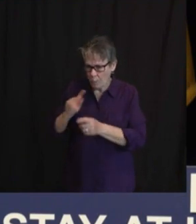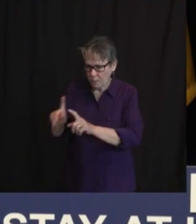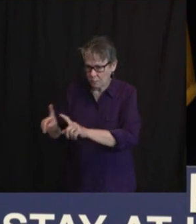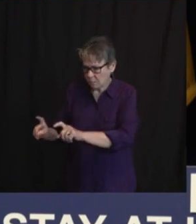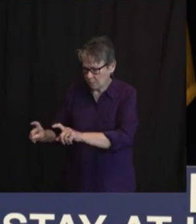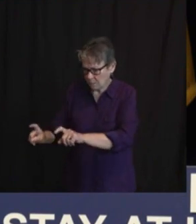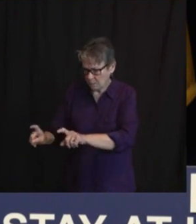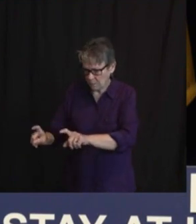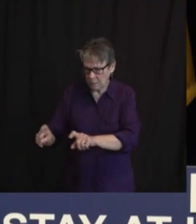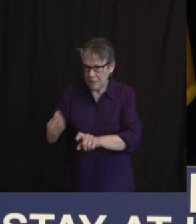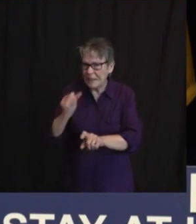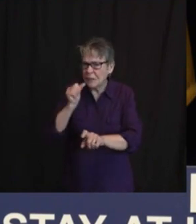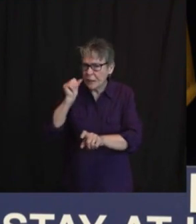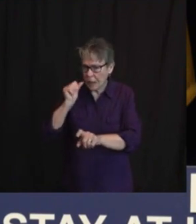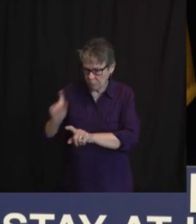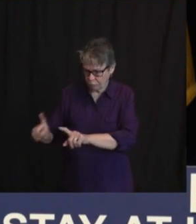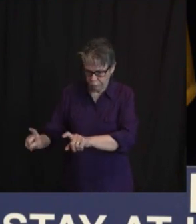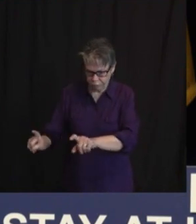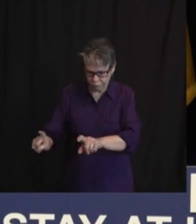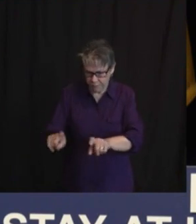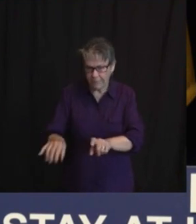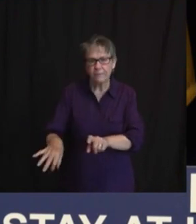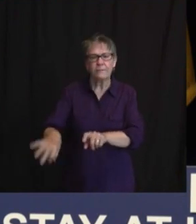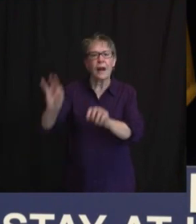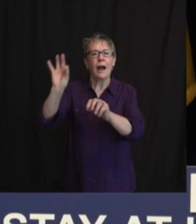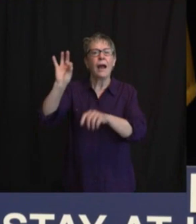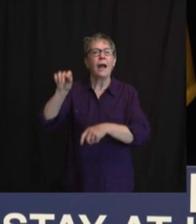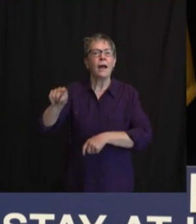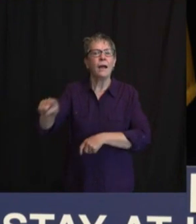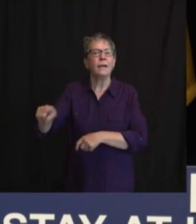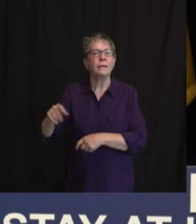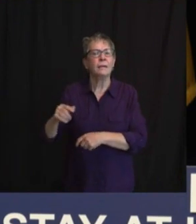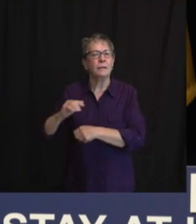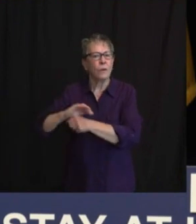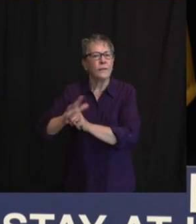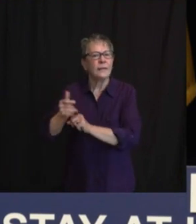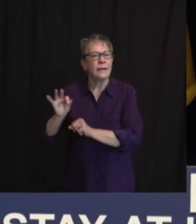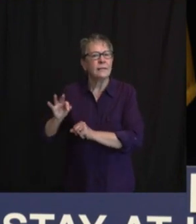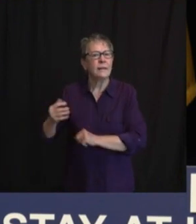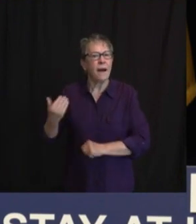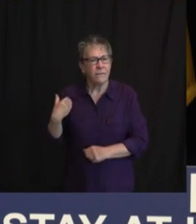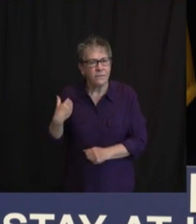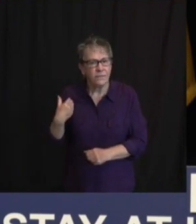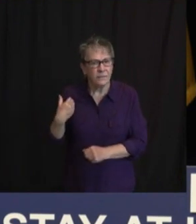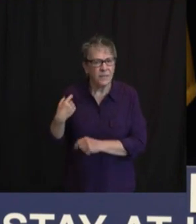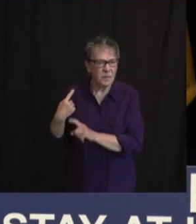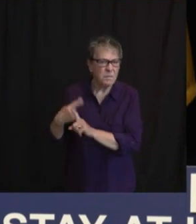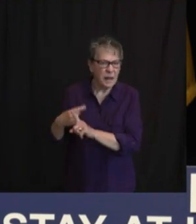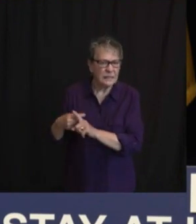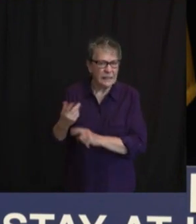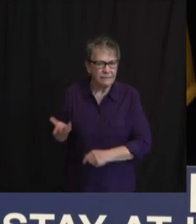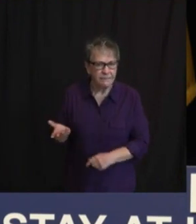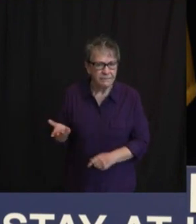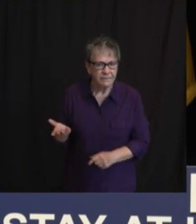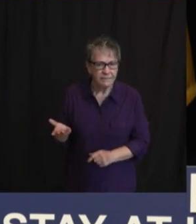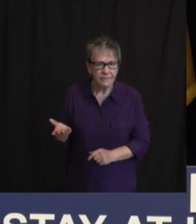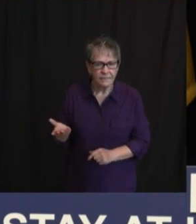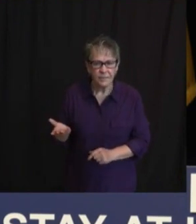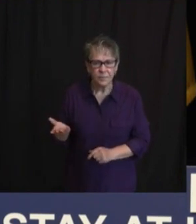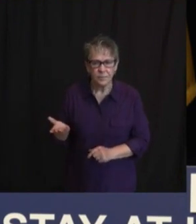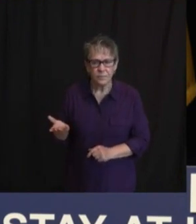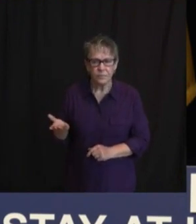with a census of 1,250, 168 patients have tested positive, and there have been 10 deaths,